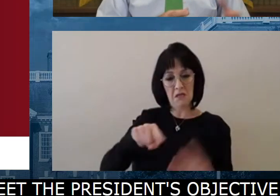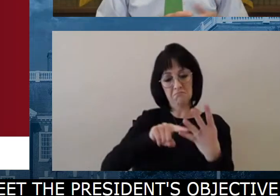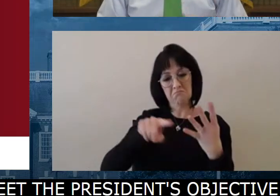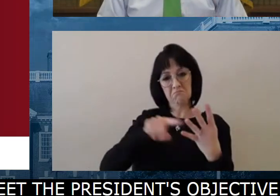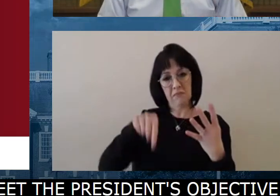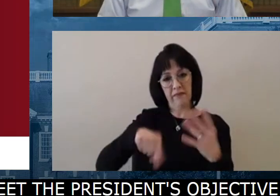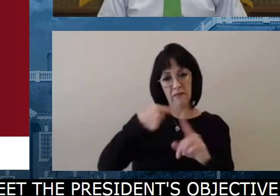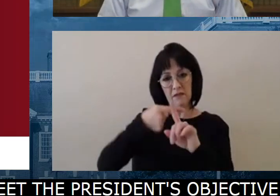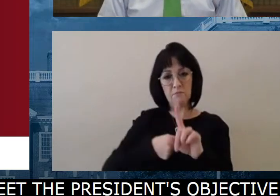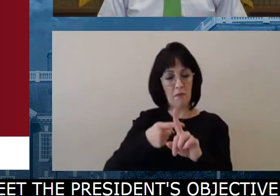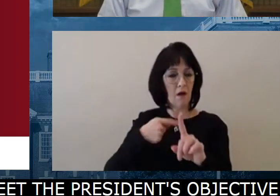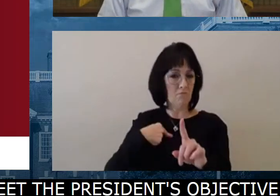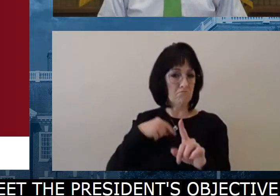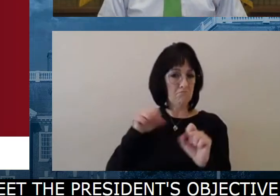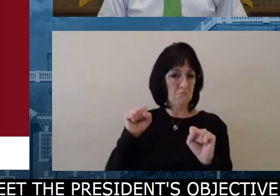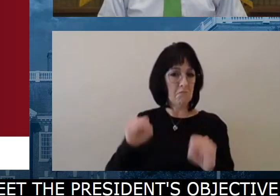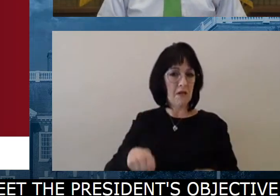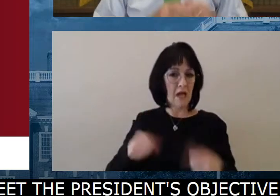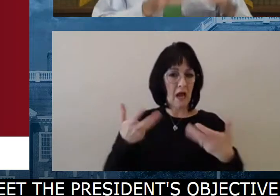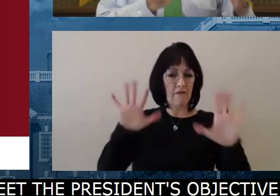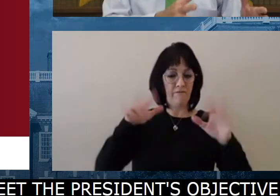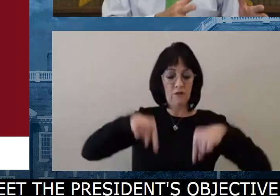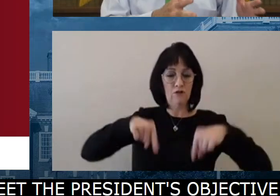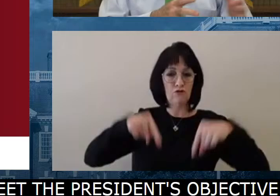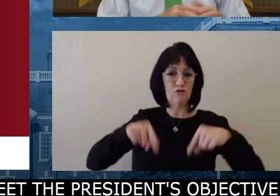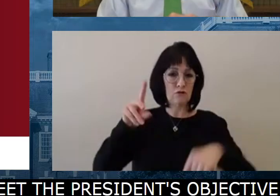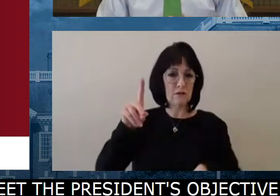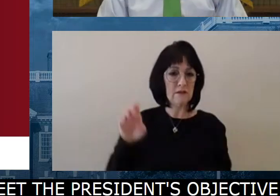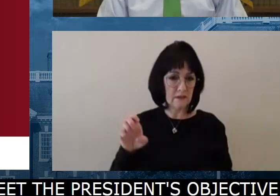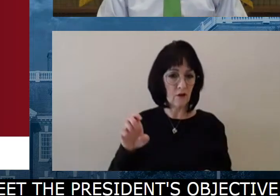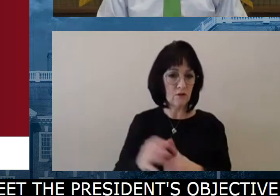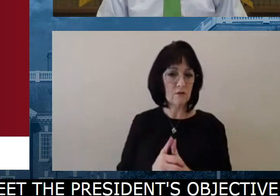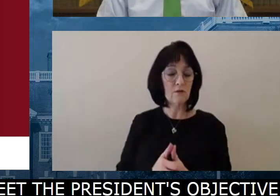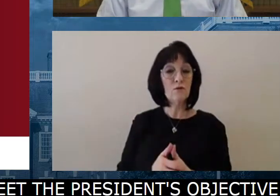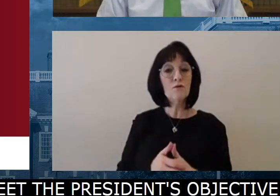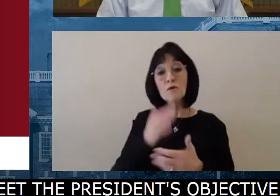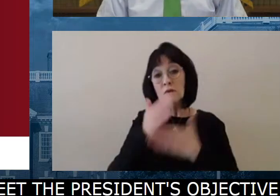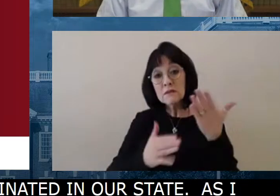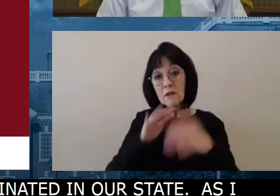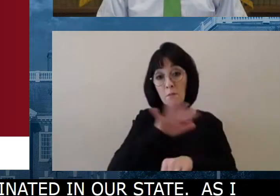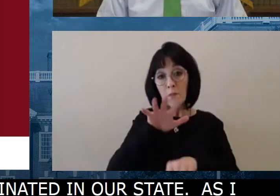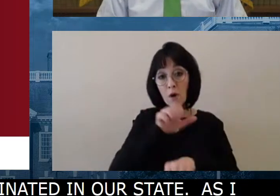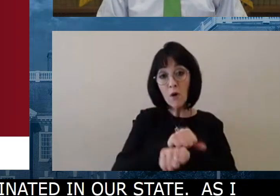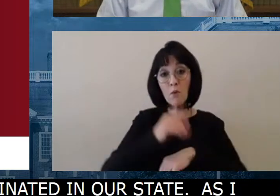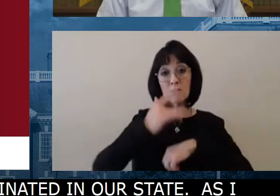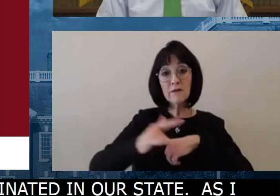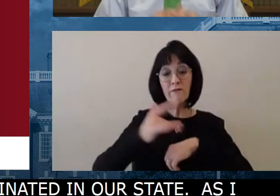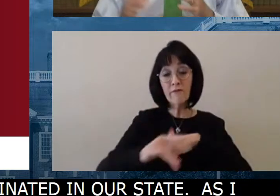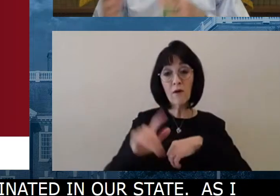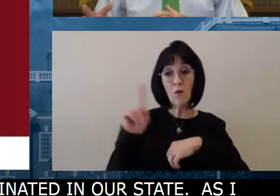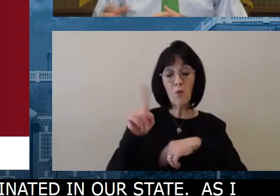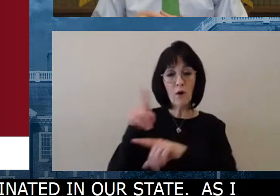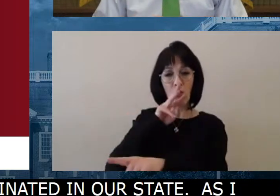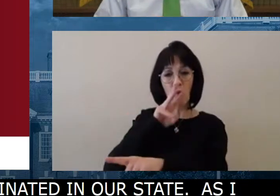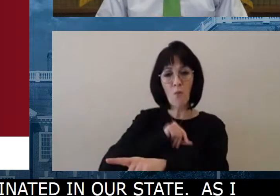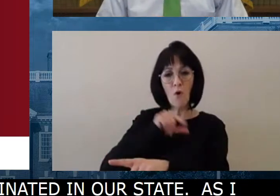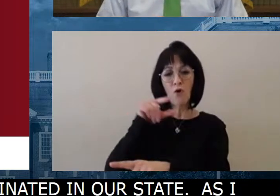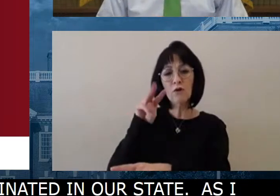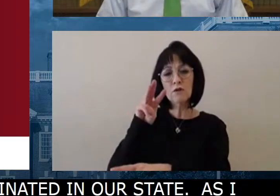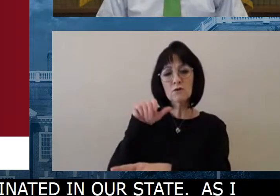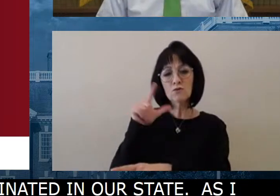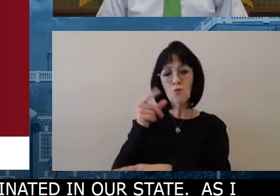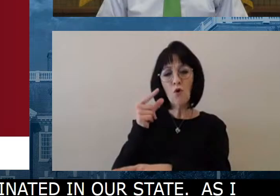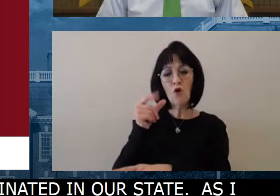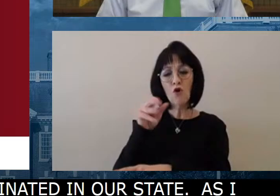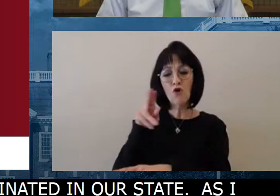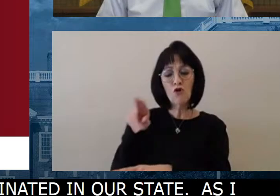to those certain Walgreens pharmacies. And so there'll be appointments available at the Walgreens pharmacies, as well as opportunities